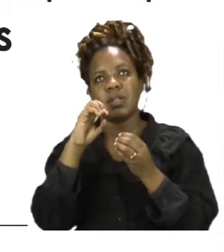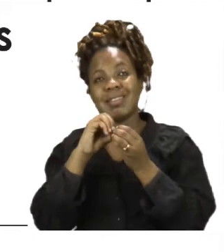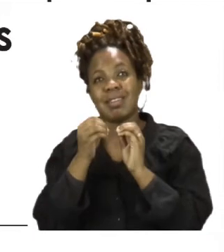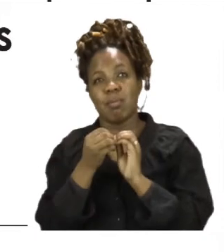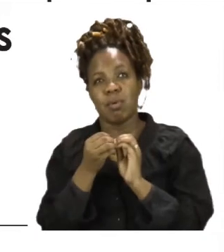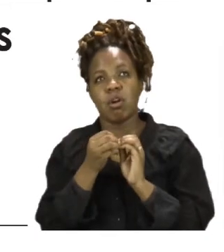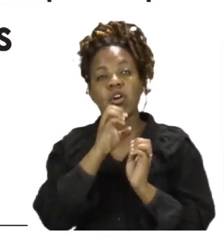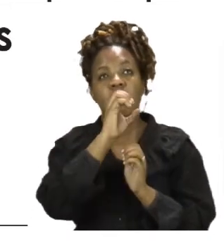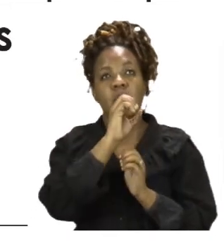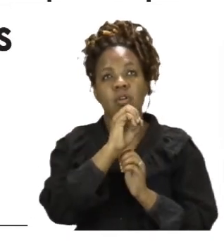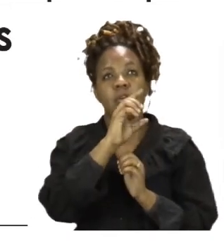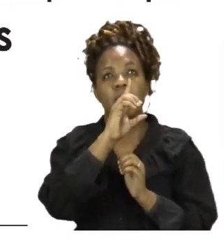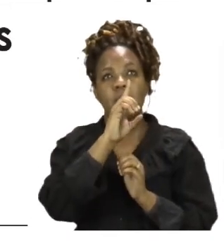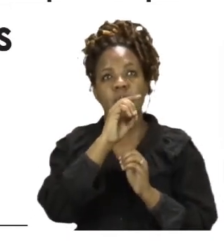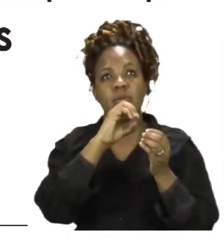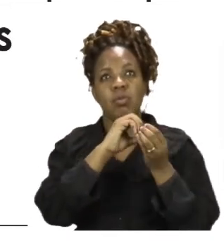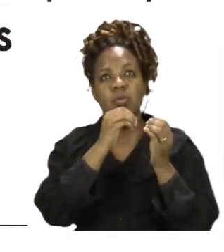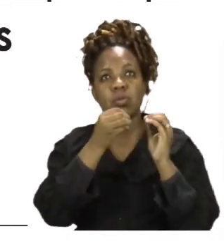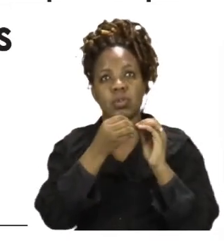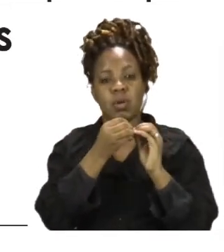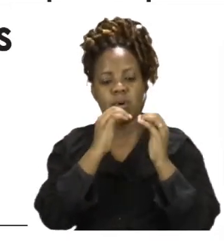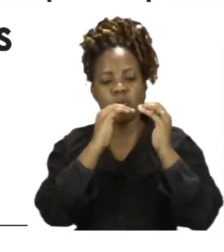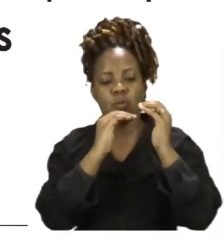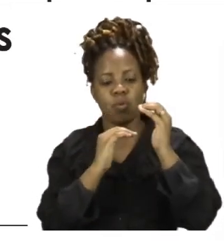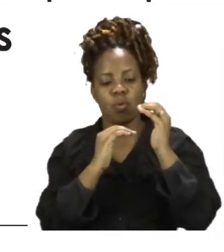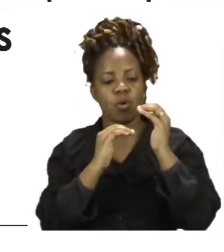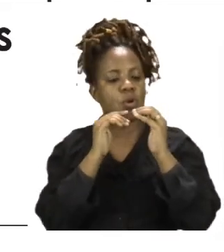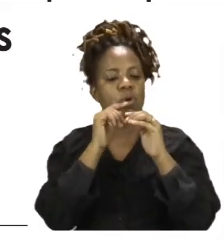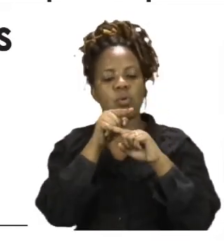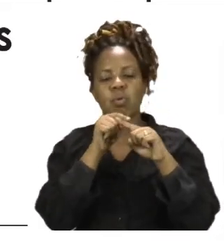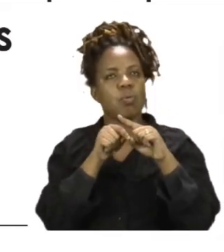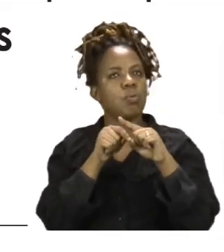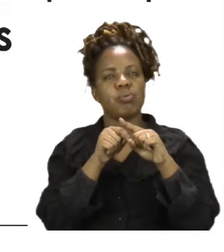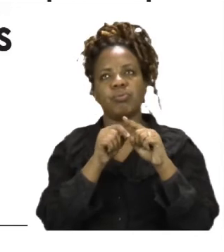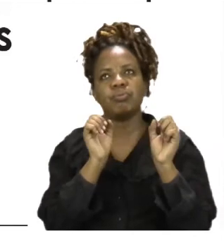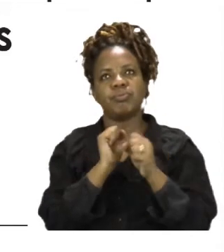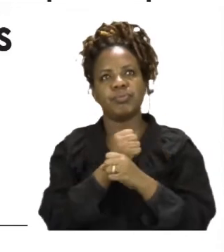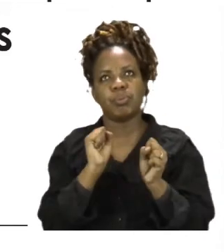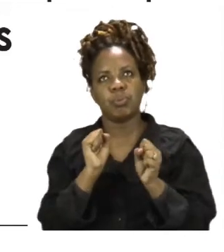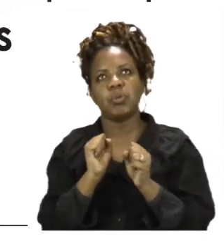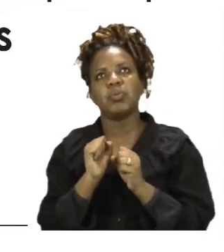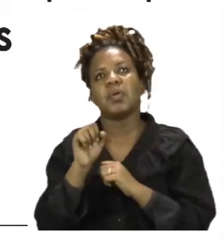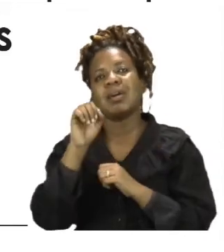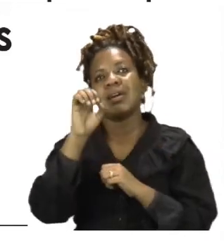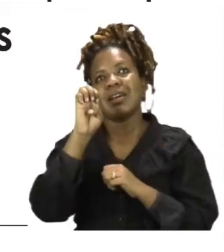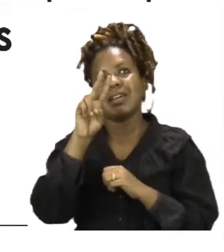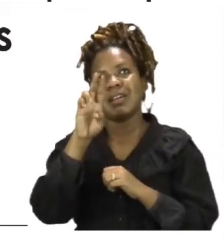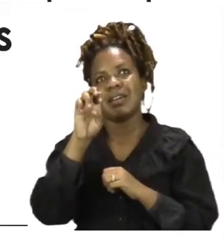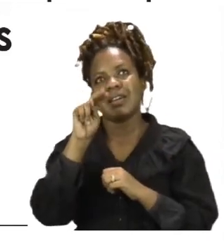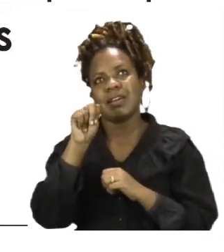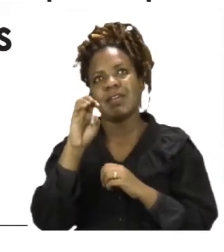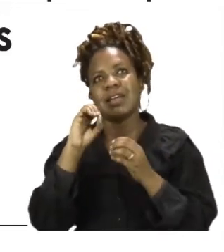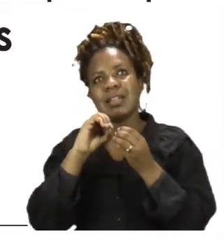remember, so we are going to write each number if it's odd or even. Before